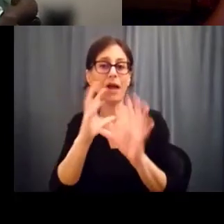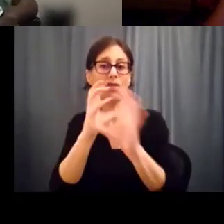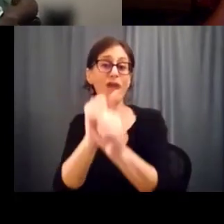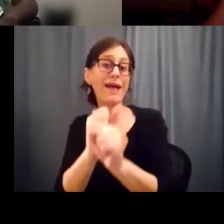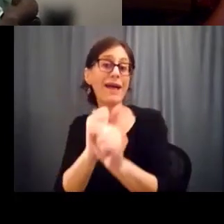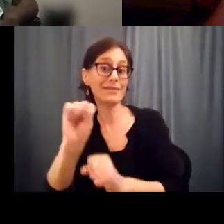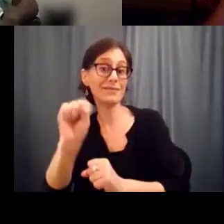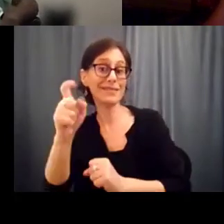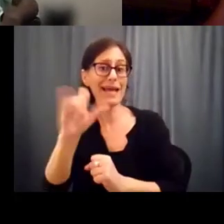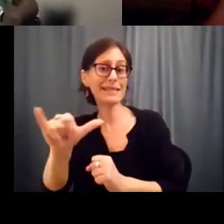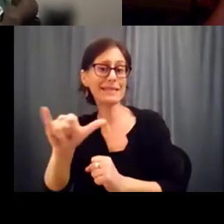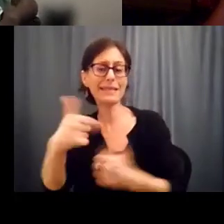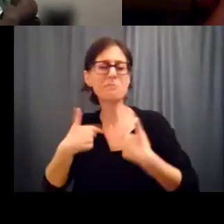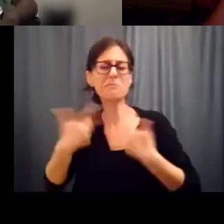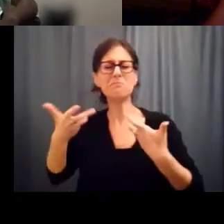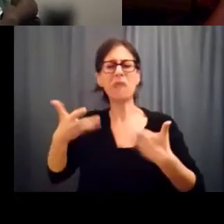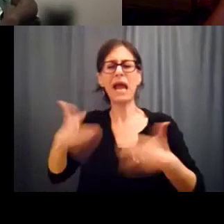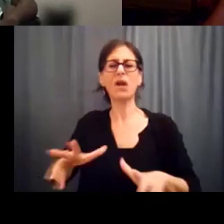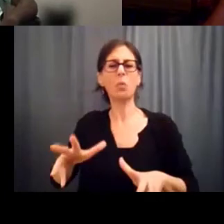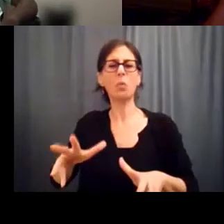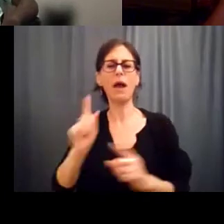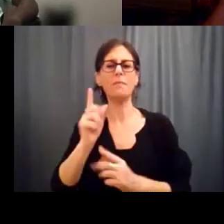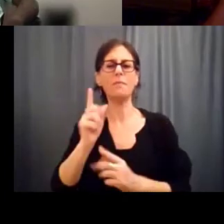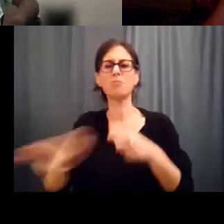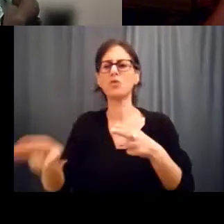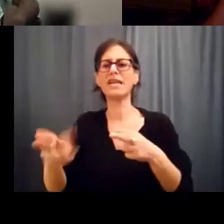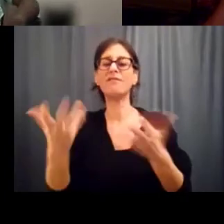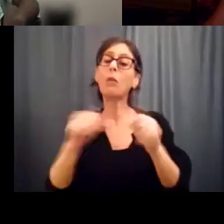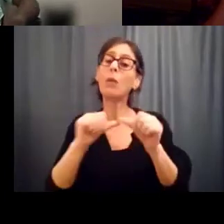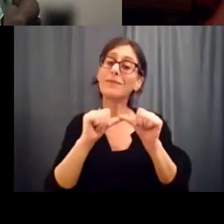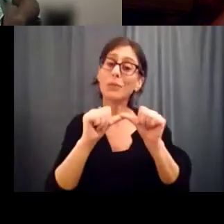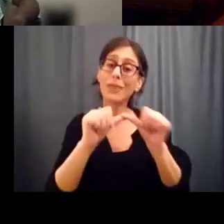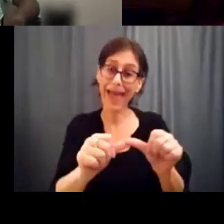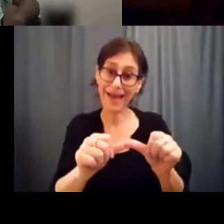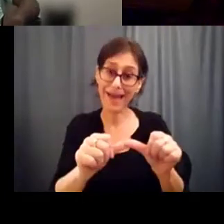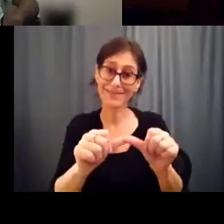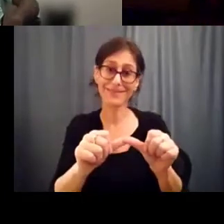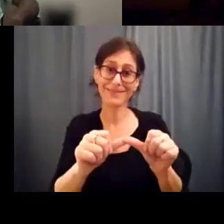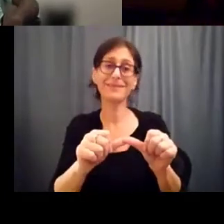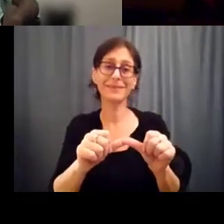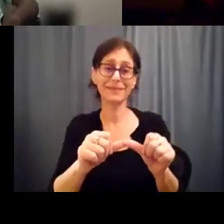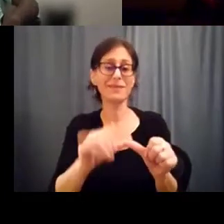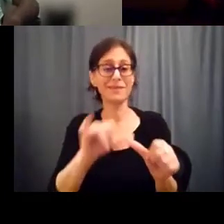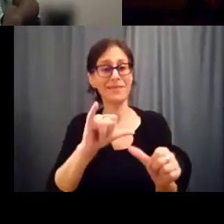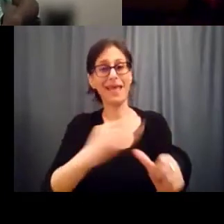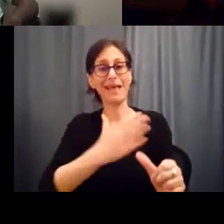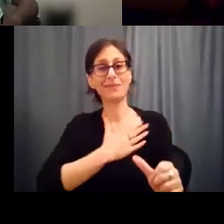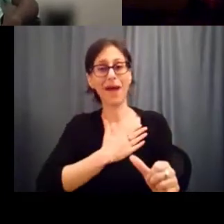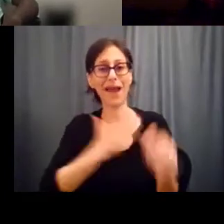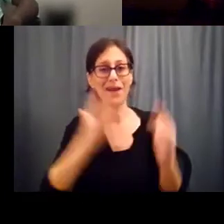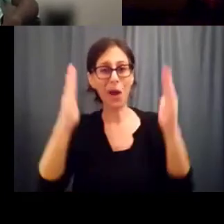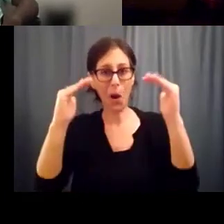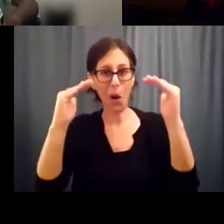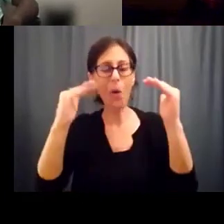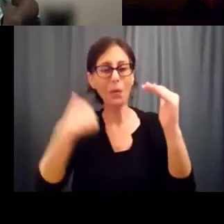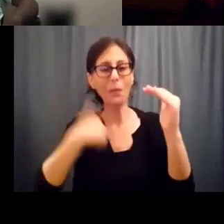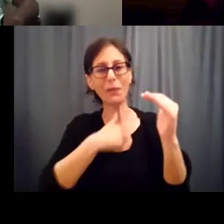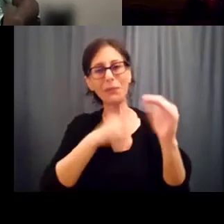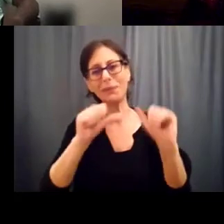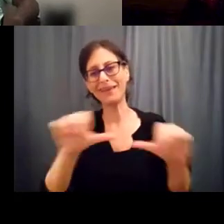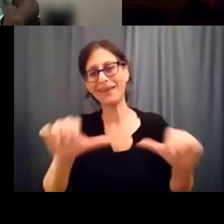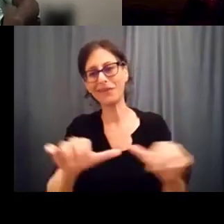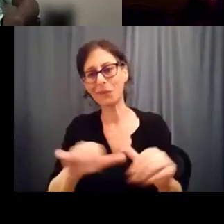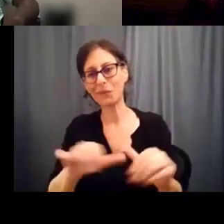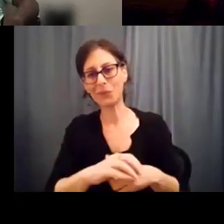want it just to be sexy. I want it to last. So that's what I hope that we could do.